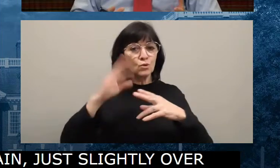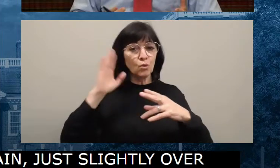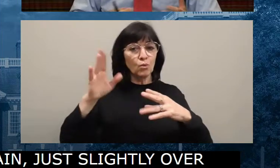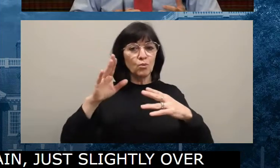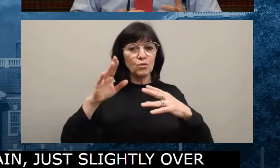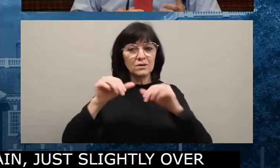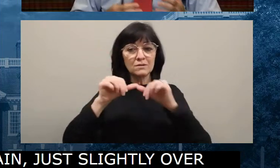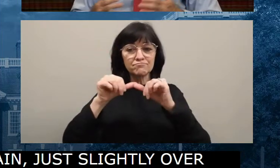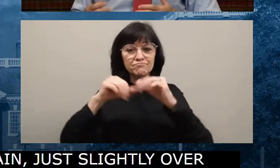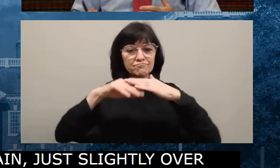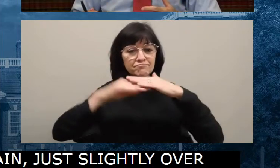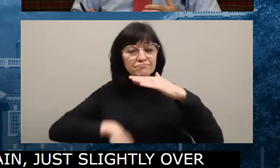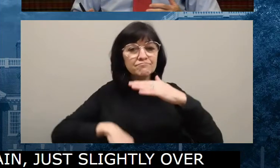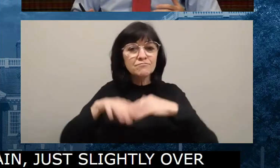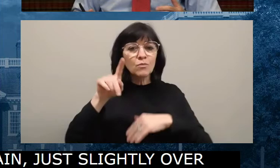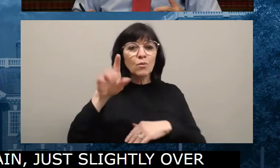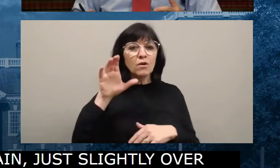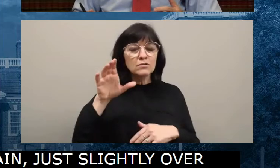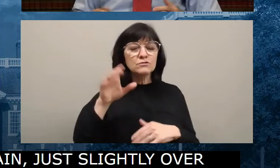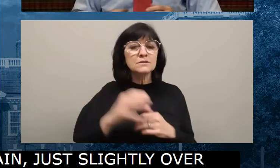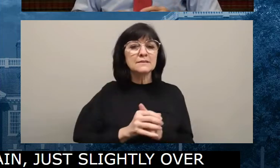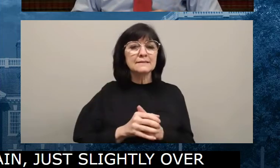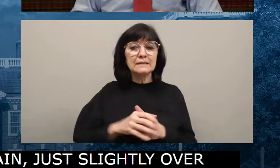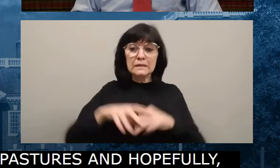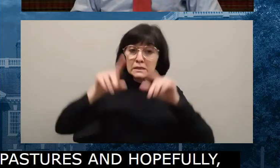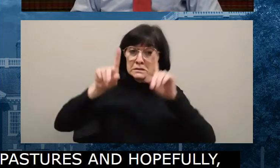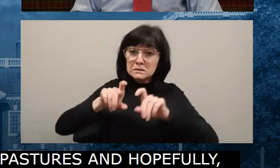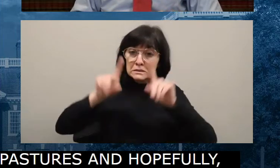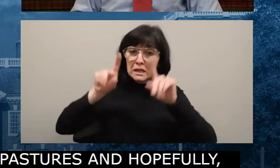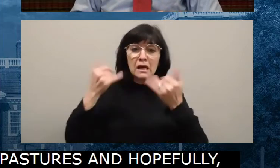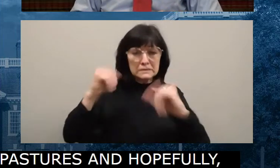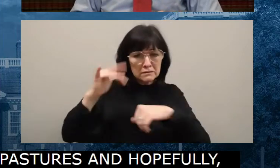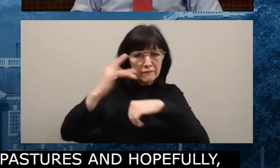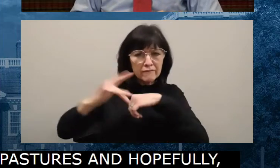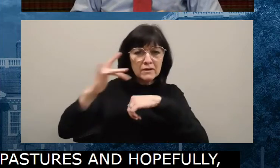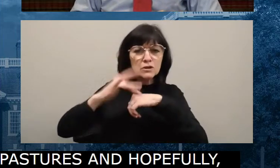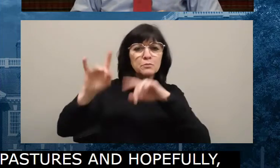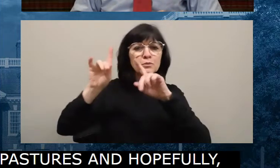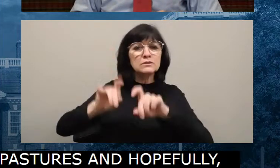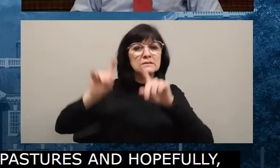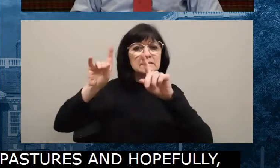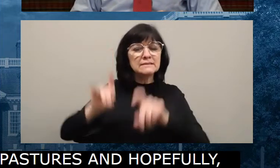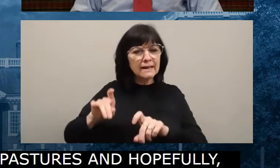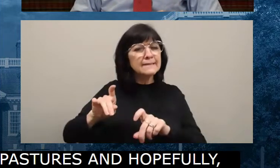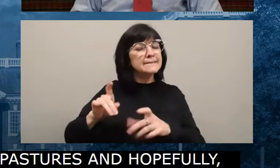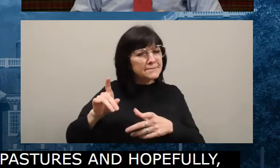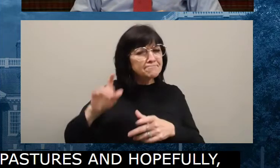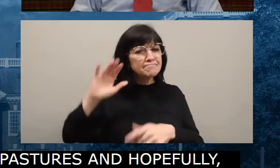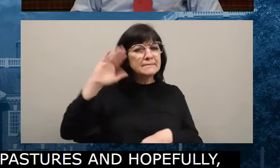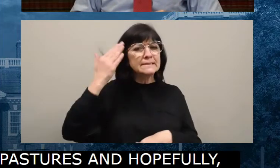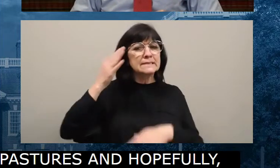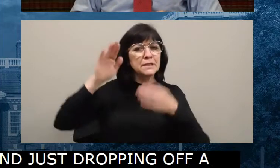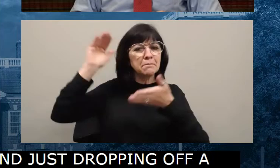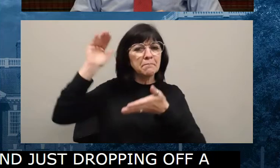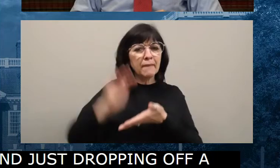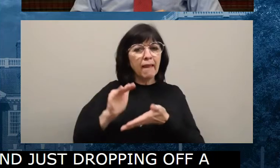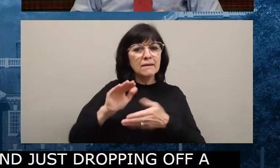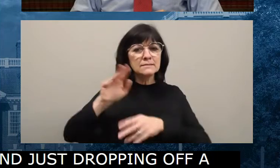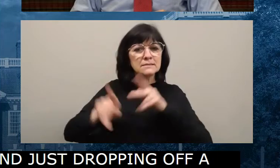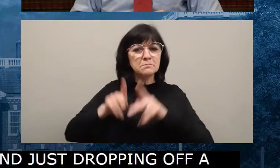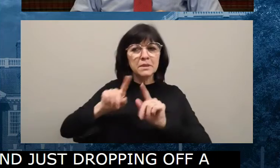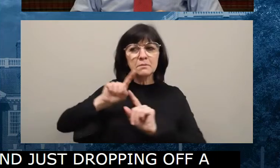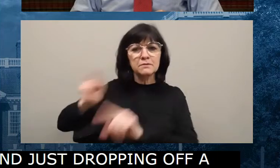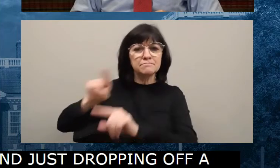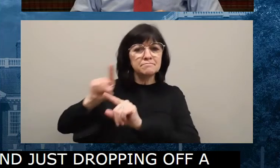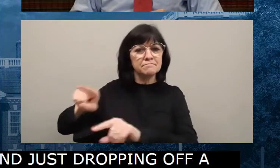to test. It's dropping off a little bit. AJ, you'll report on that, but still, 30 some thousand a